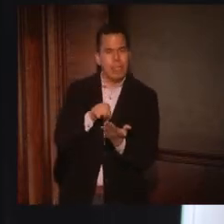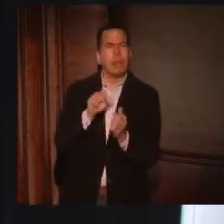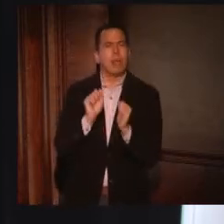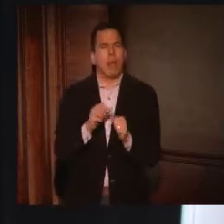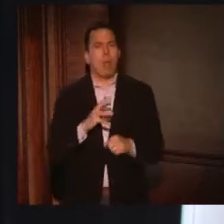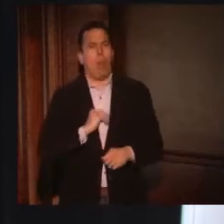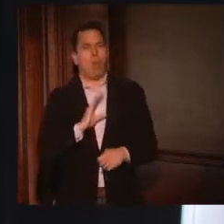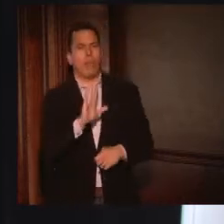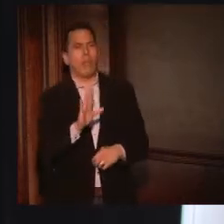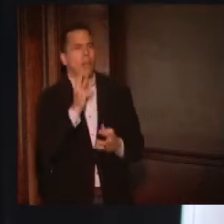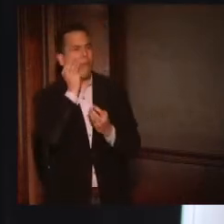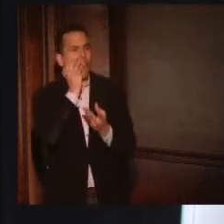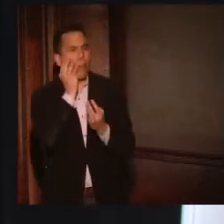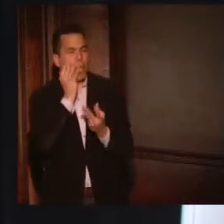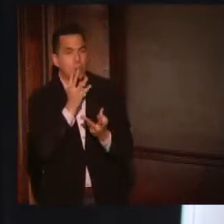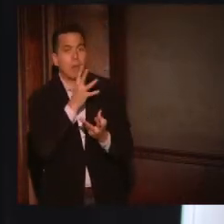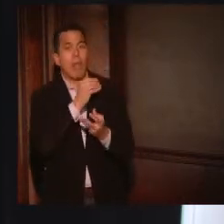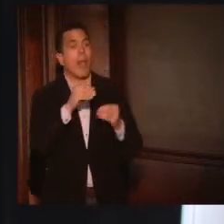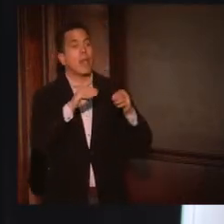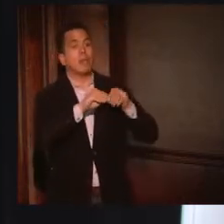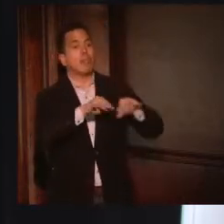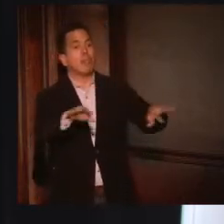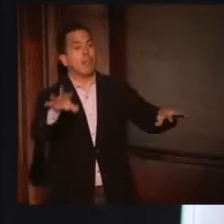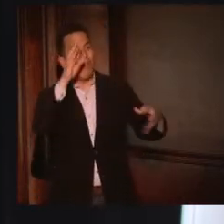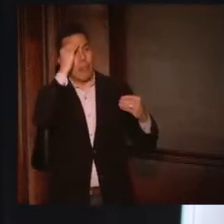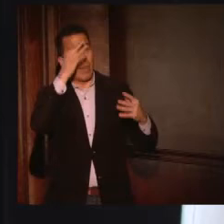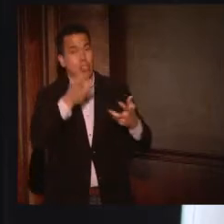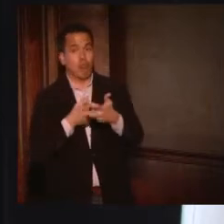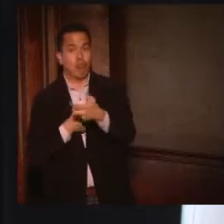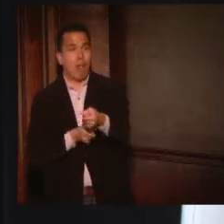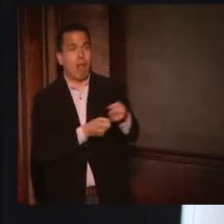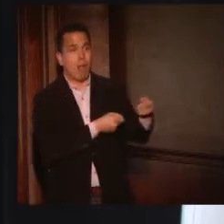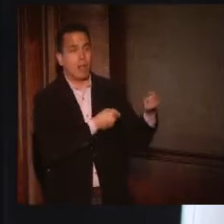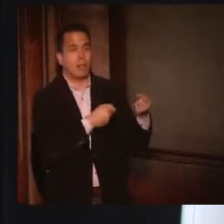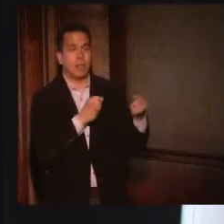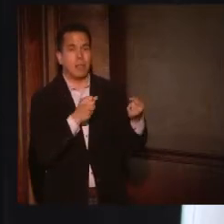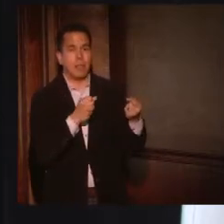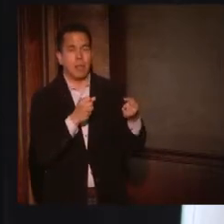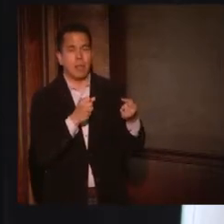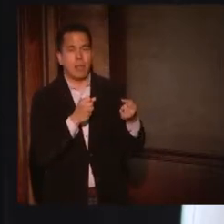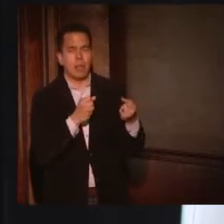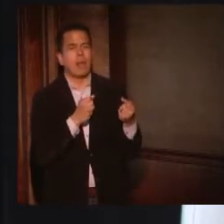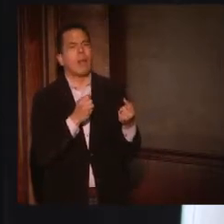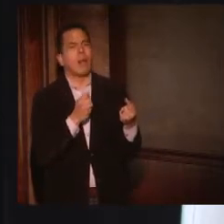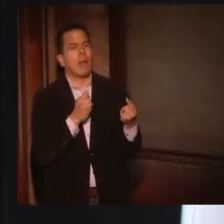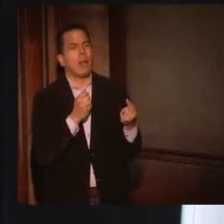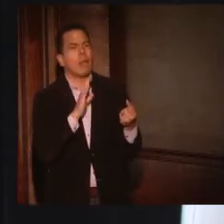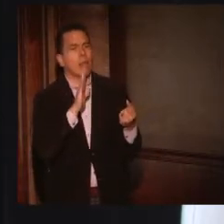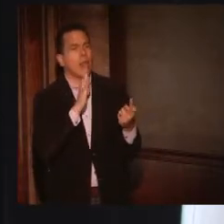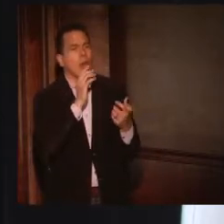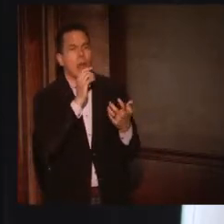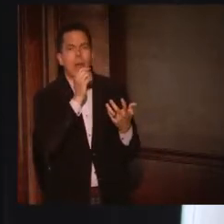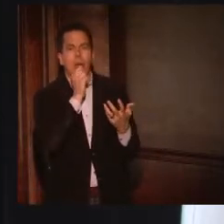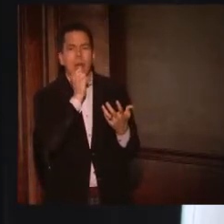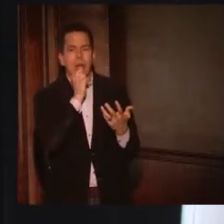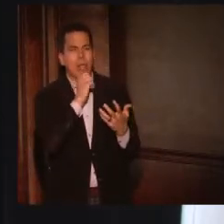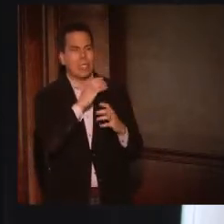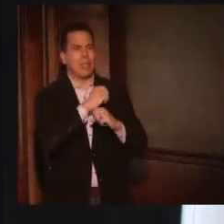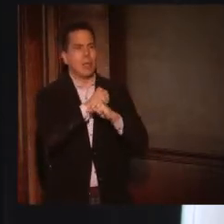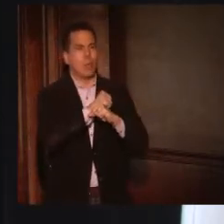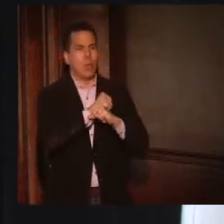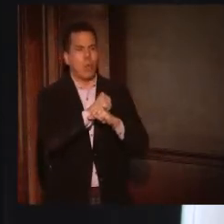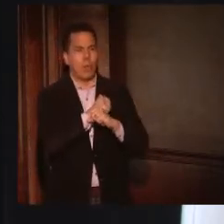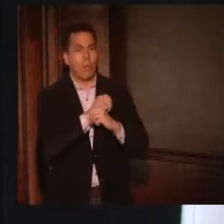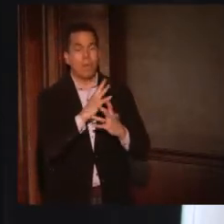being appended to her identity throughout their life. So if you know, if the home that they had or